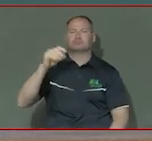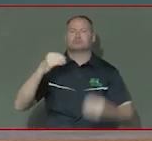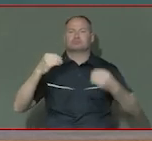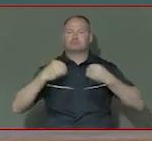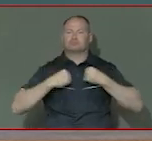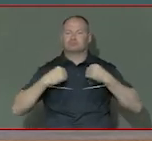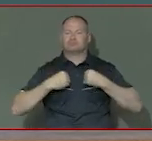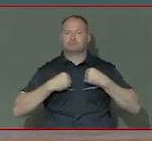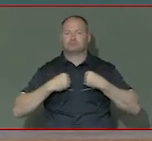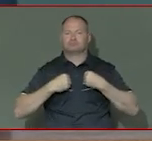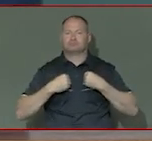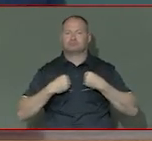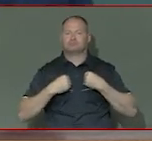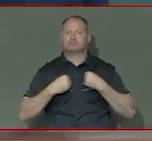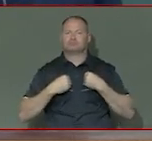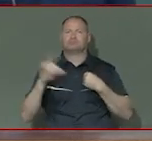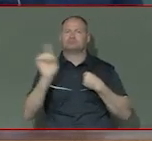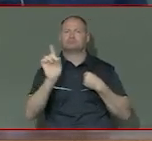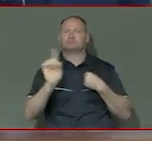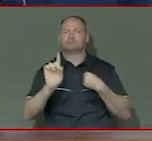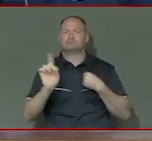my net assets?